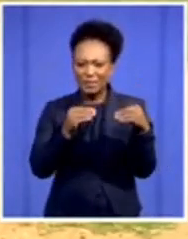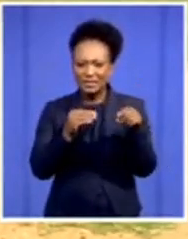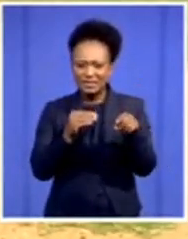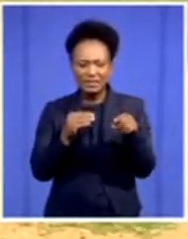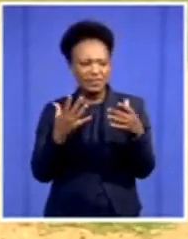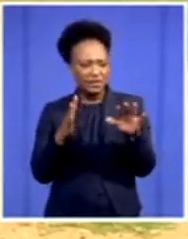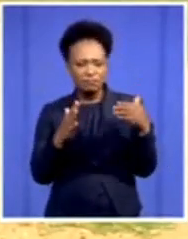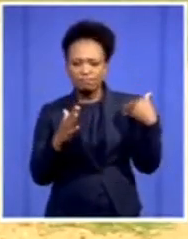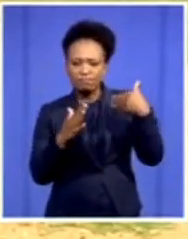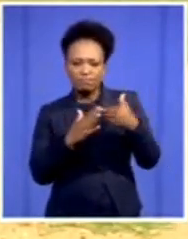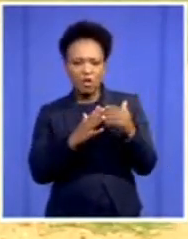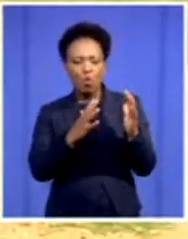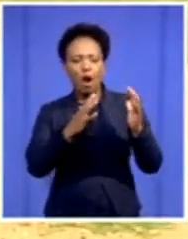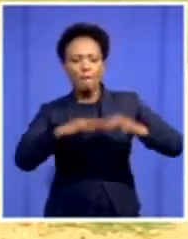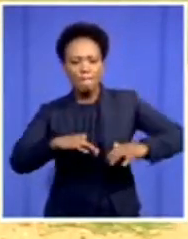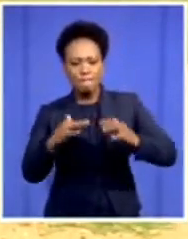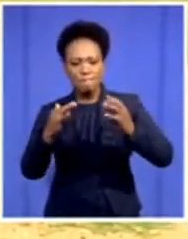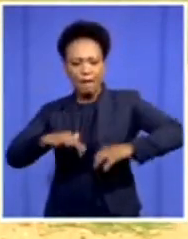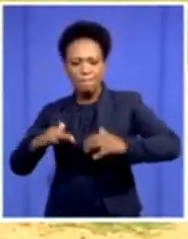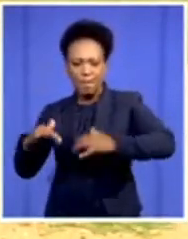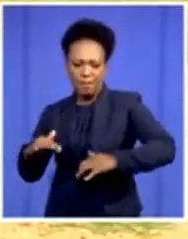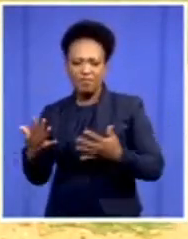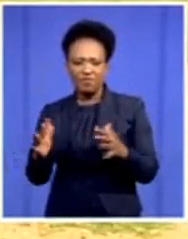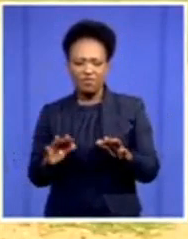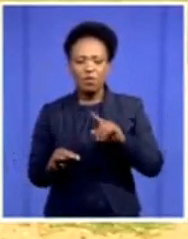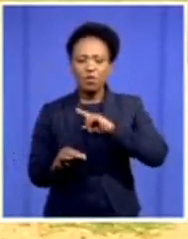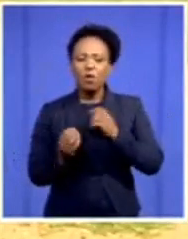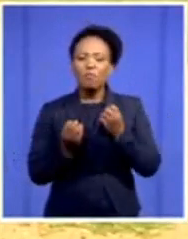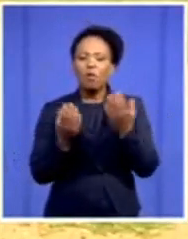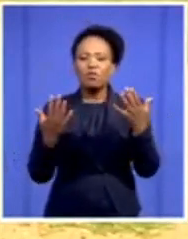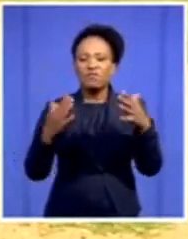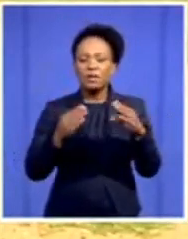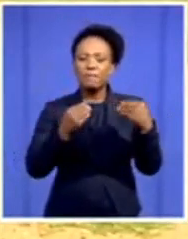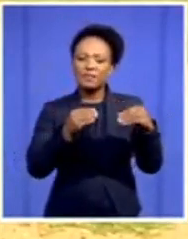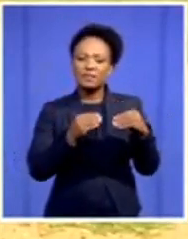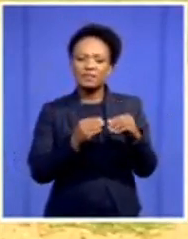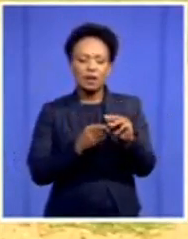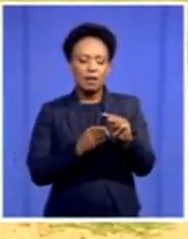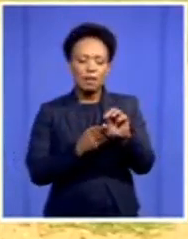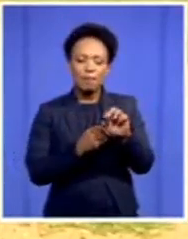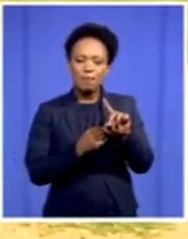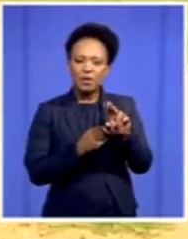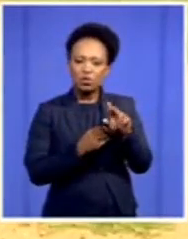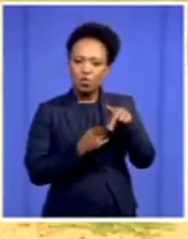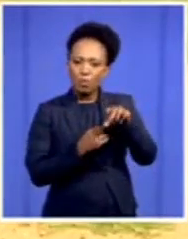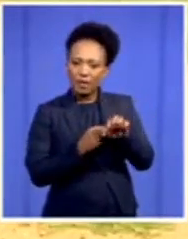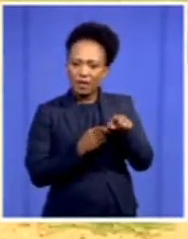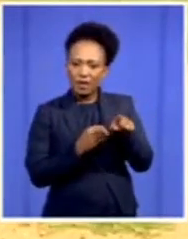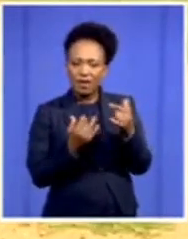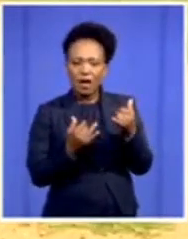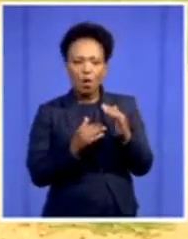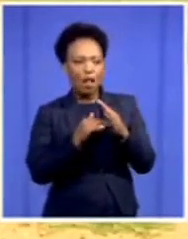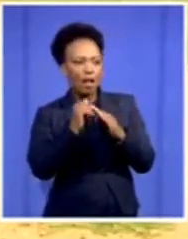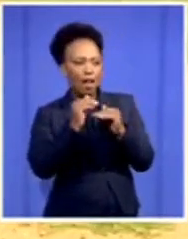doors because most of them did business with Medupi. But right now that there is no construction happening, there's just a